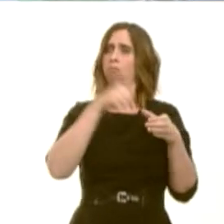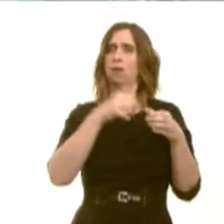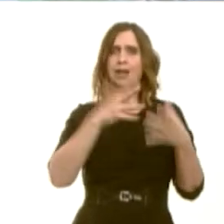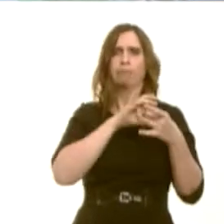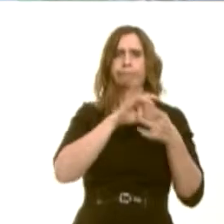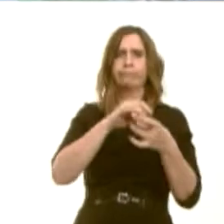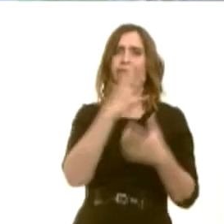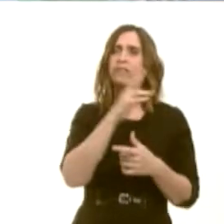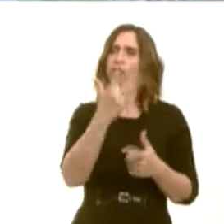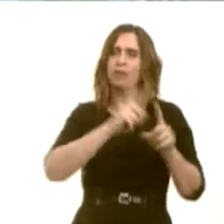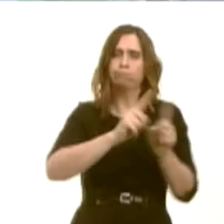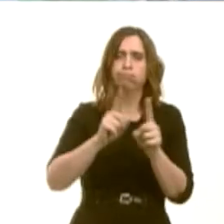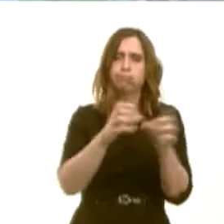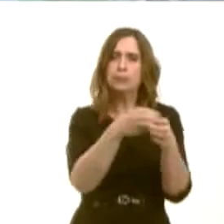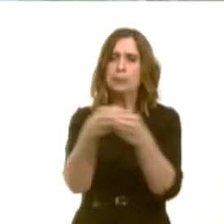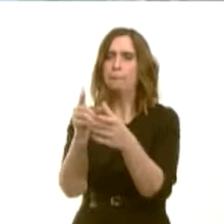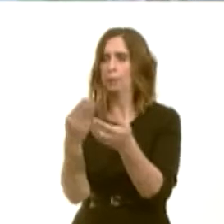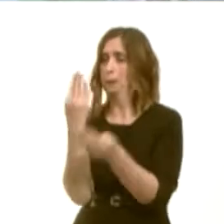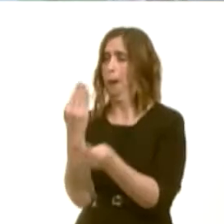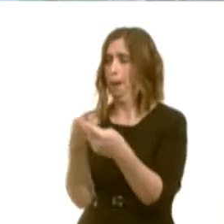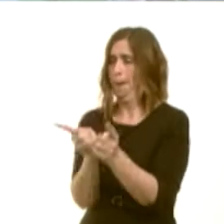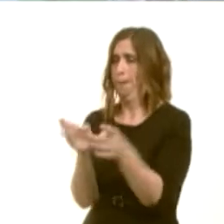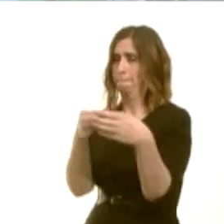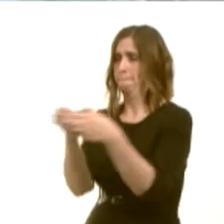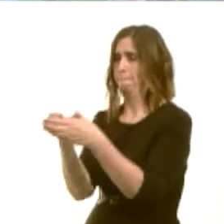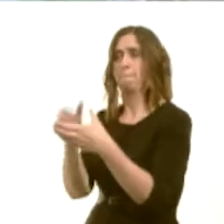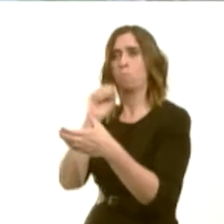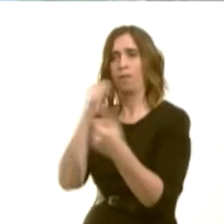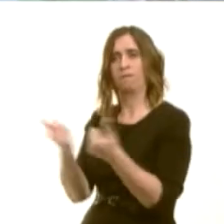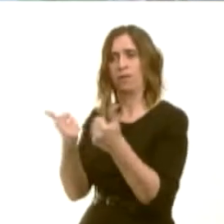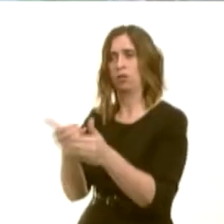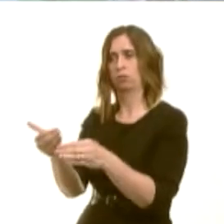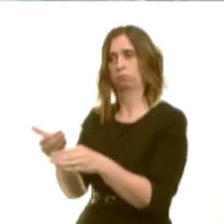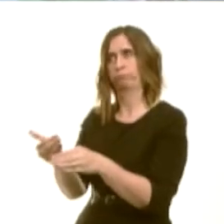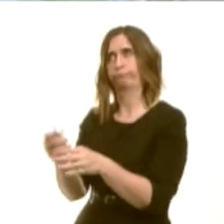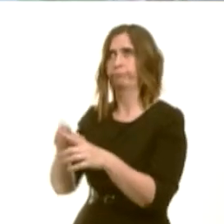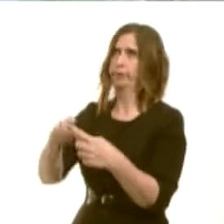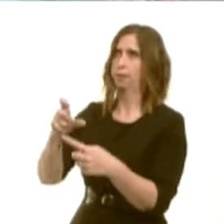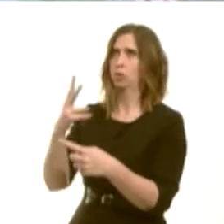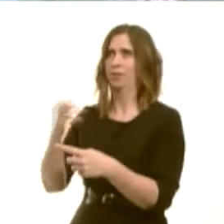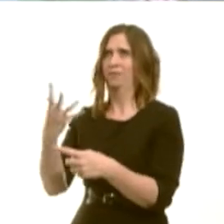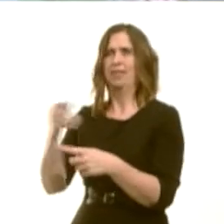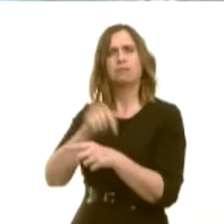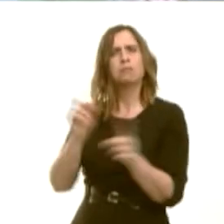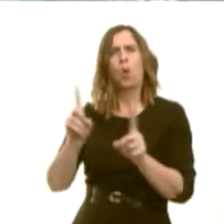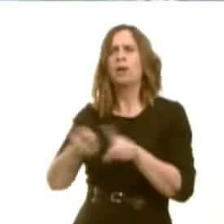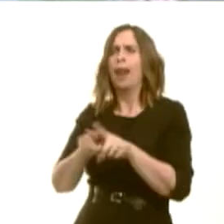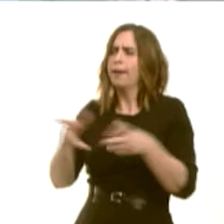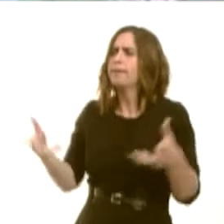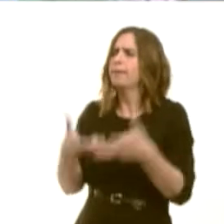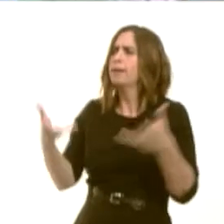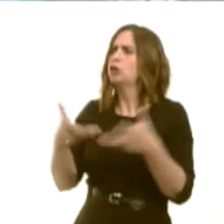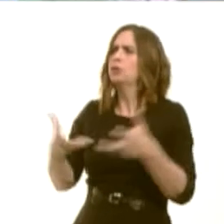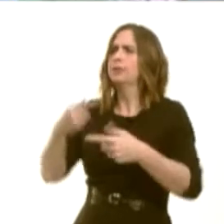energy schemes, 9 of which are looking to be completed by the end of December 2015. That will give a